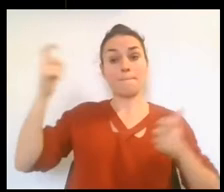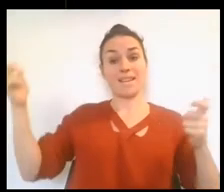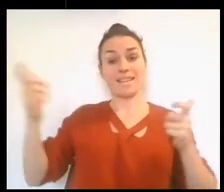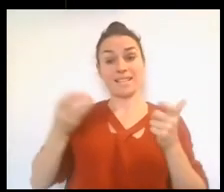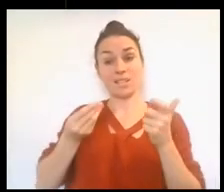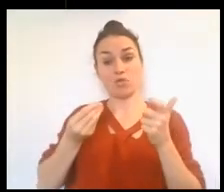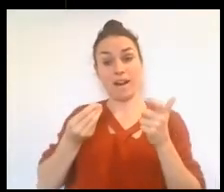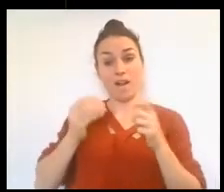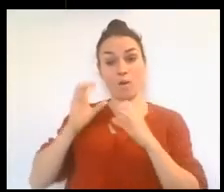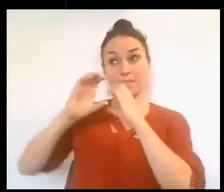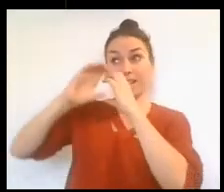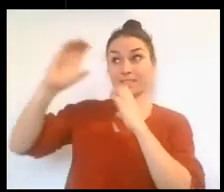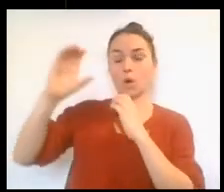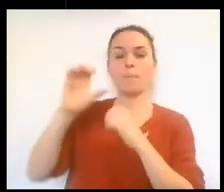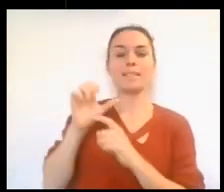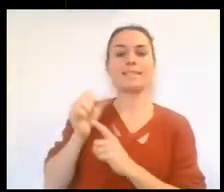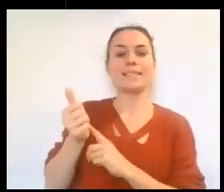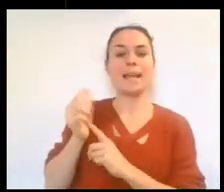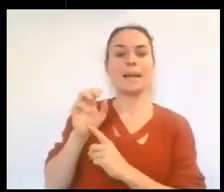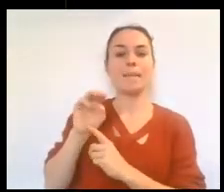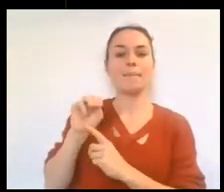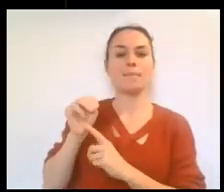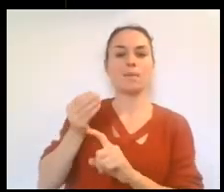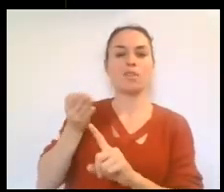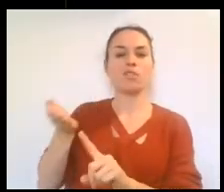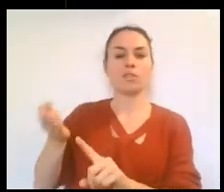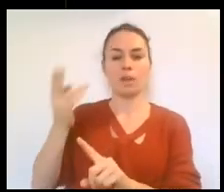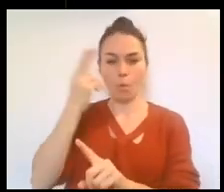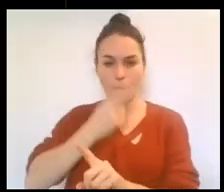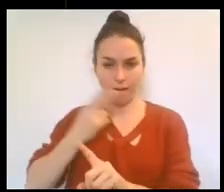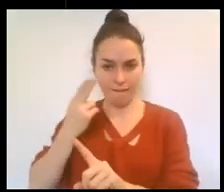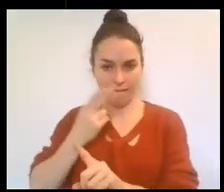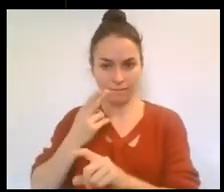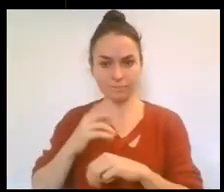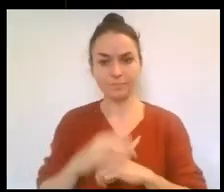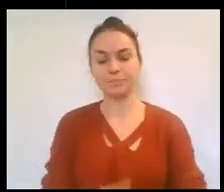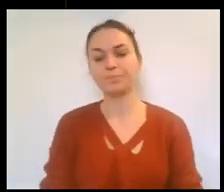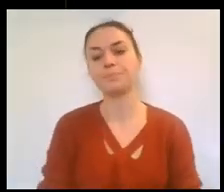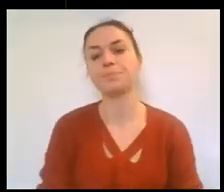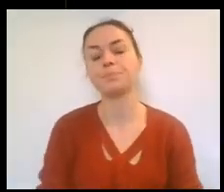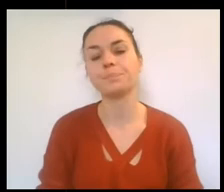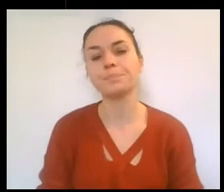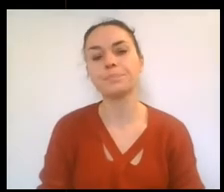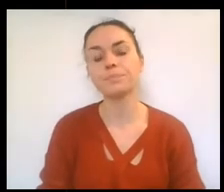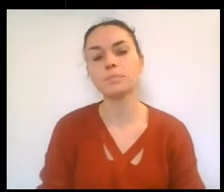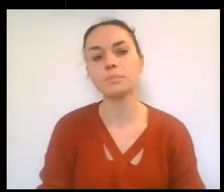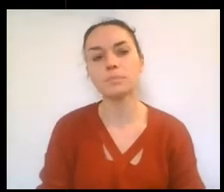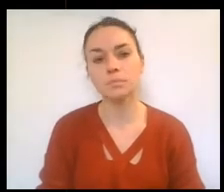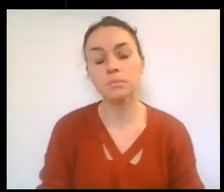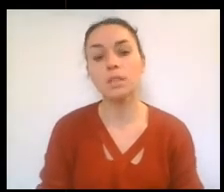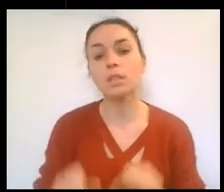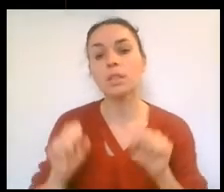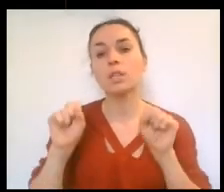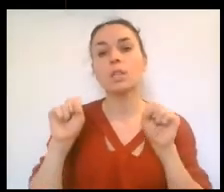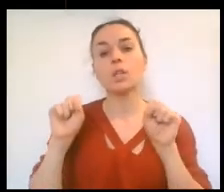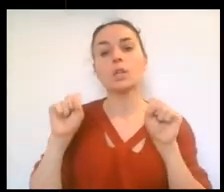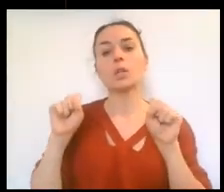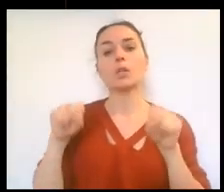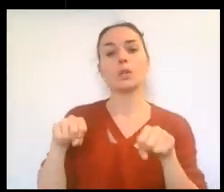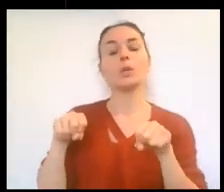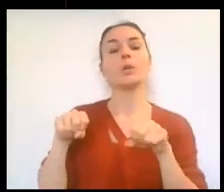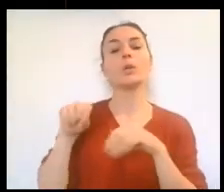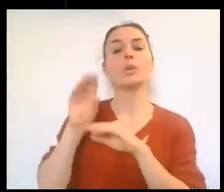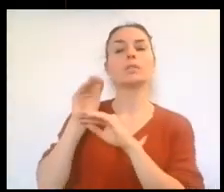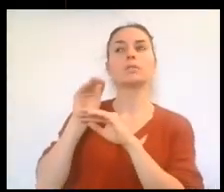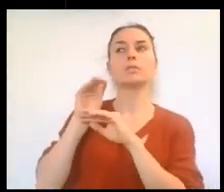10-meter telescope in Hawaii, which was able to take spectra, that is, of these galaxies in